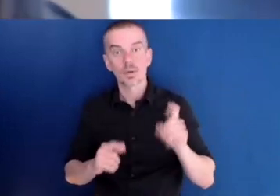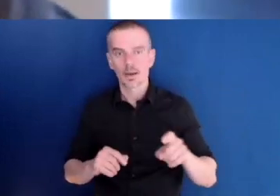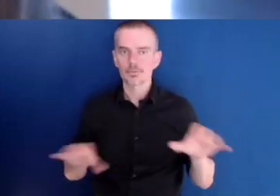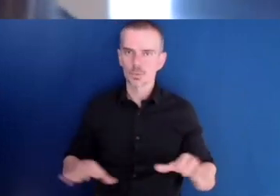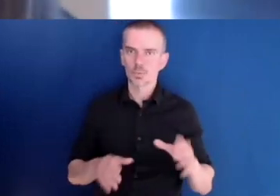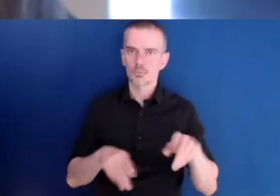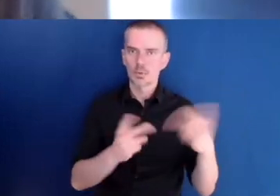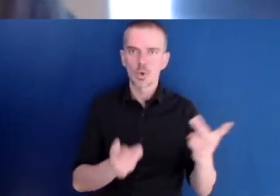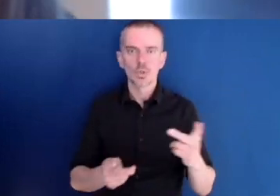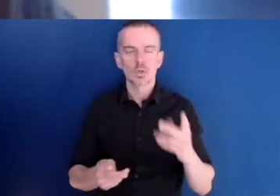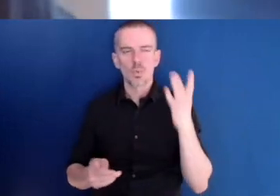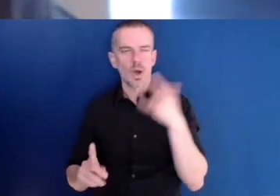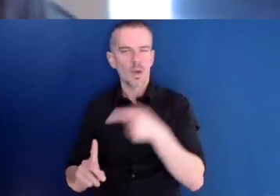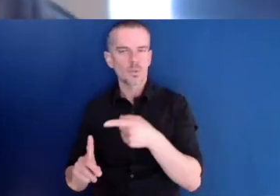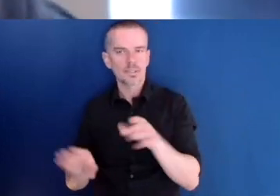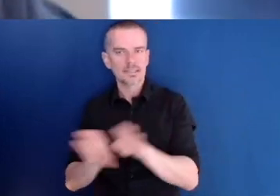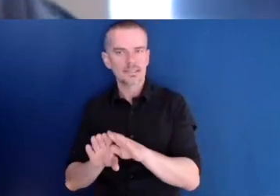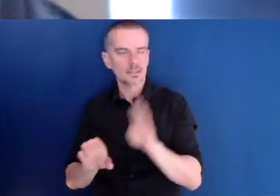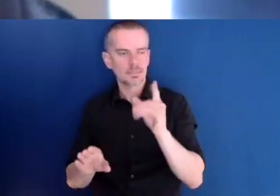would make it impracticable?